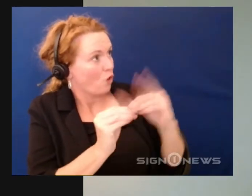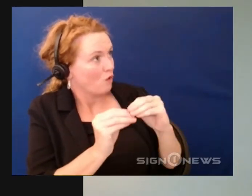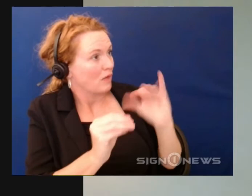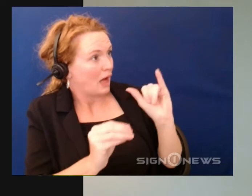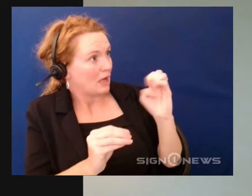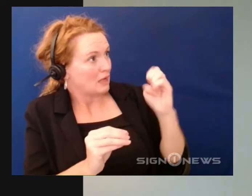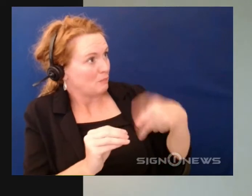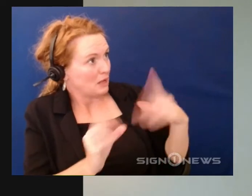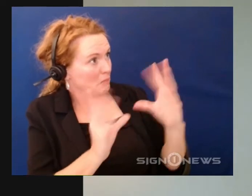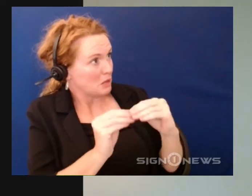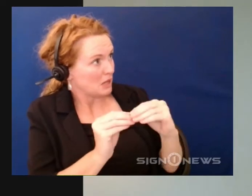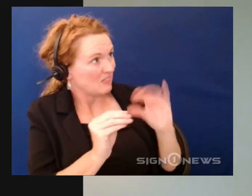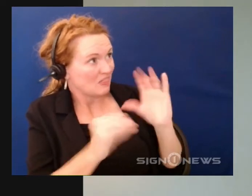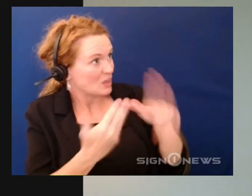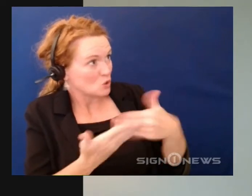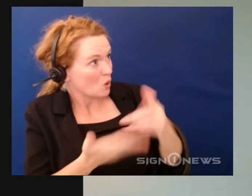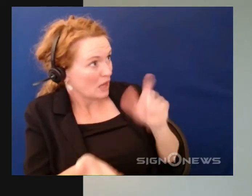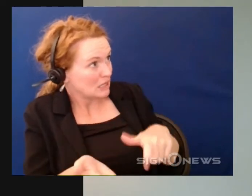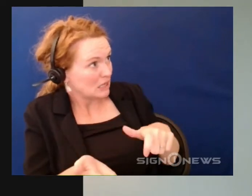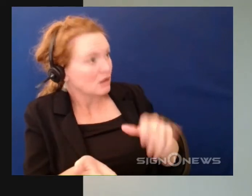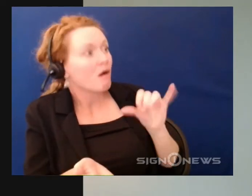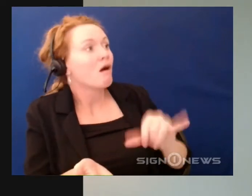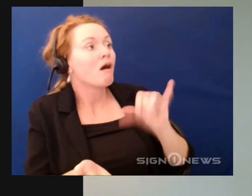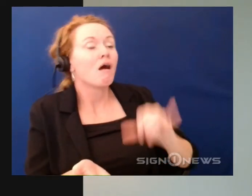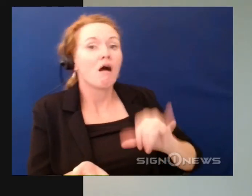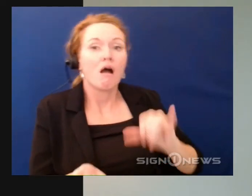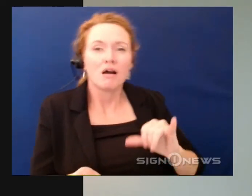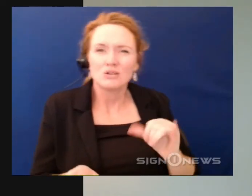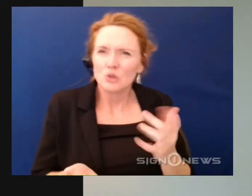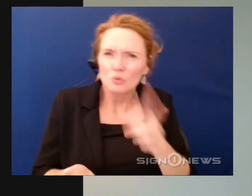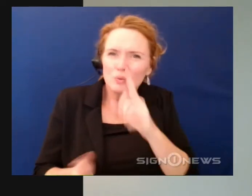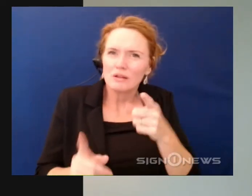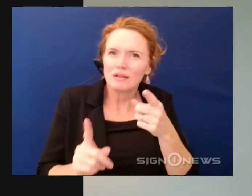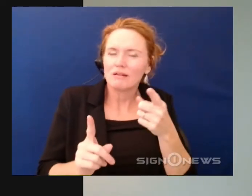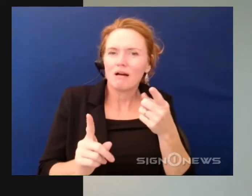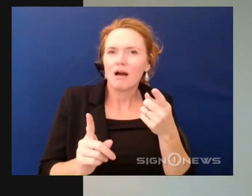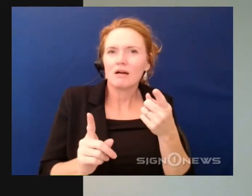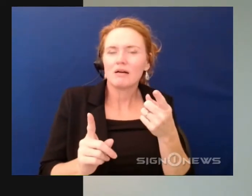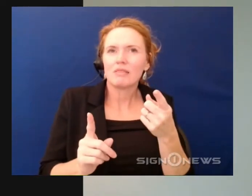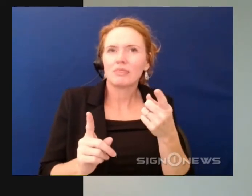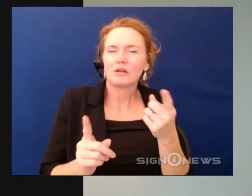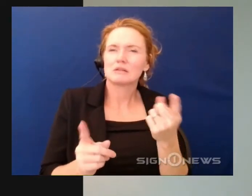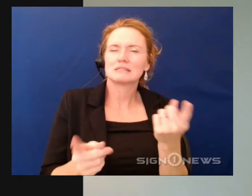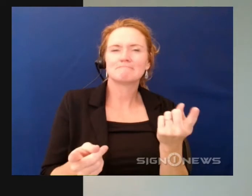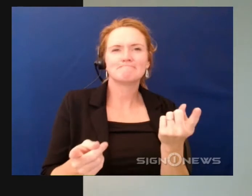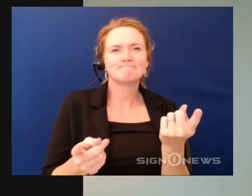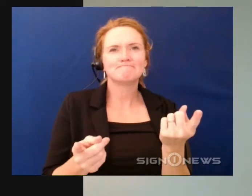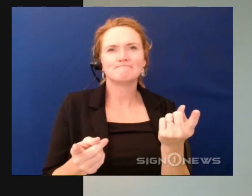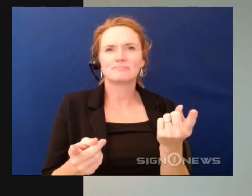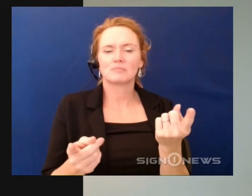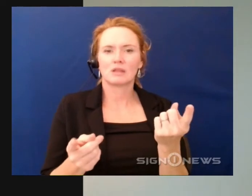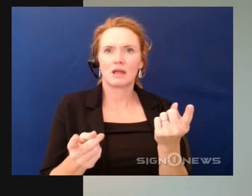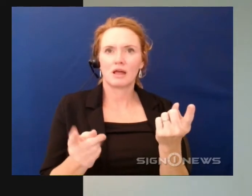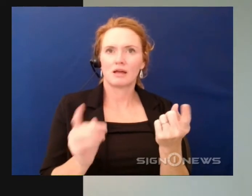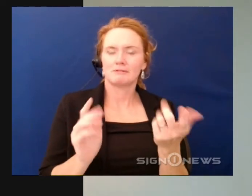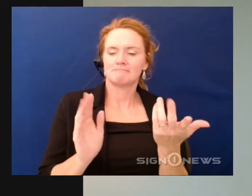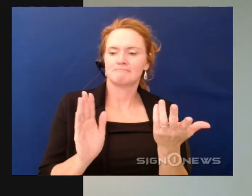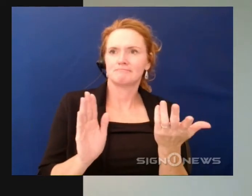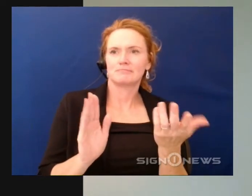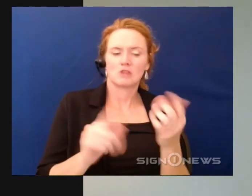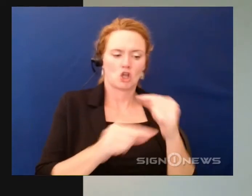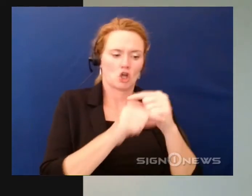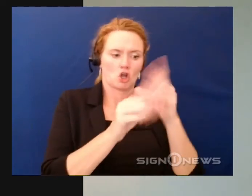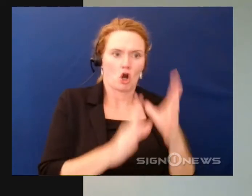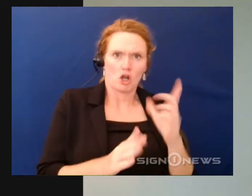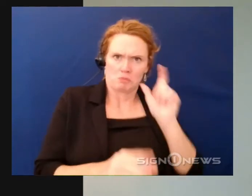need? Yeah, that's all you need. And so there's this messaging, there's this kind of branding around guardianship